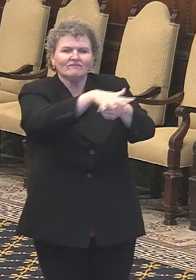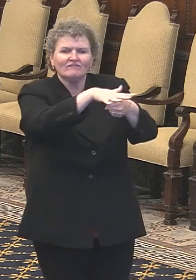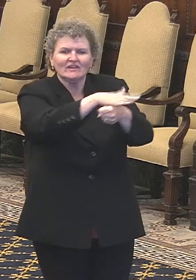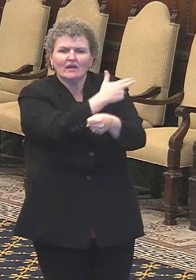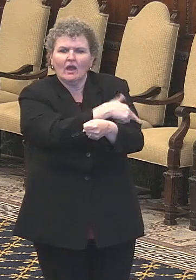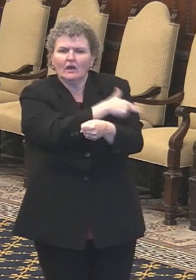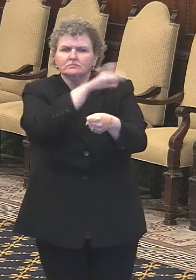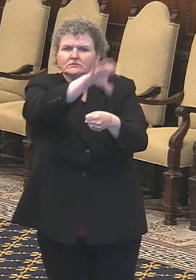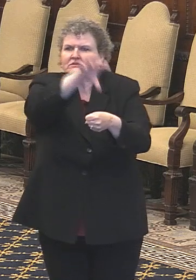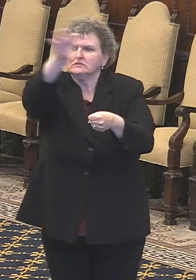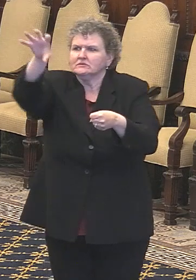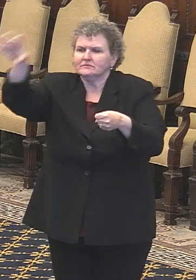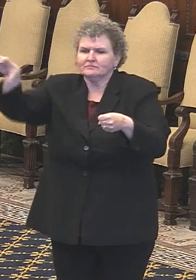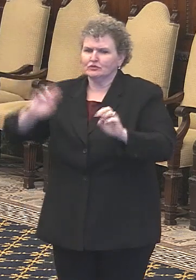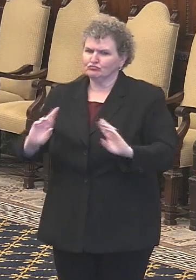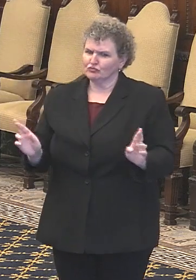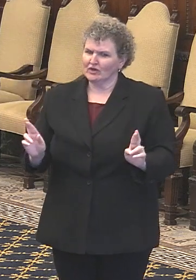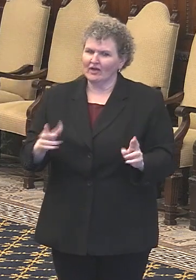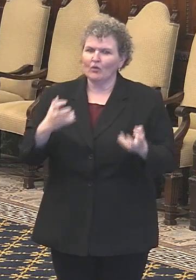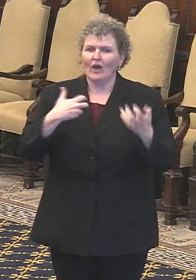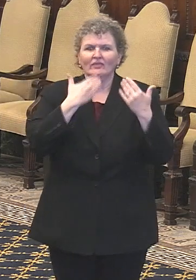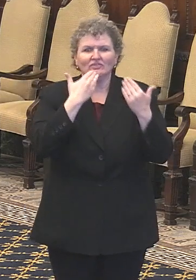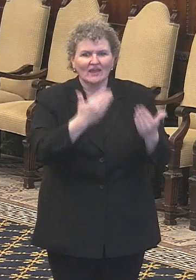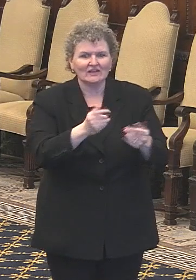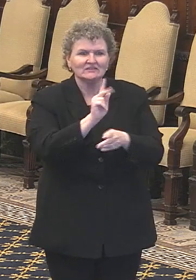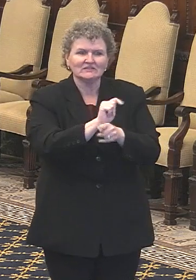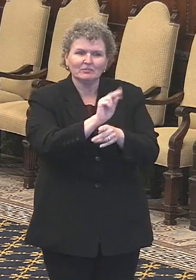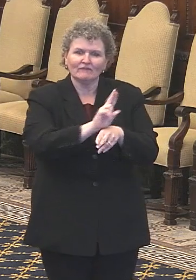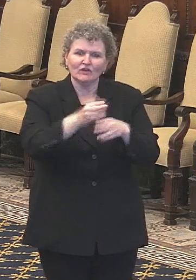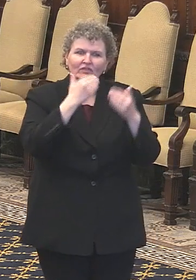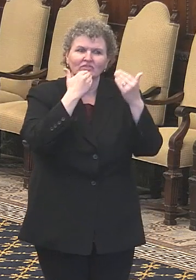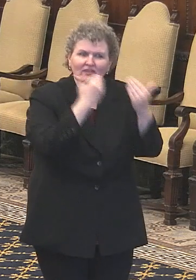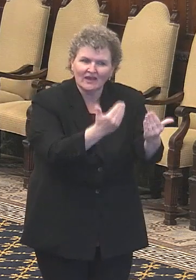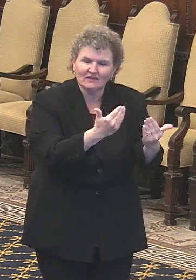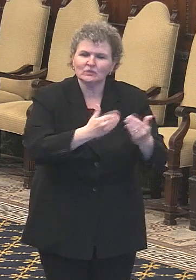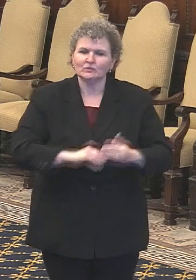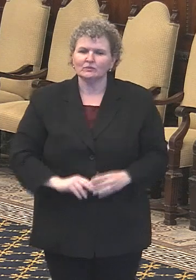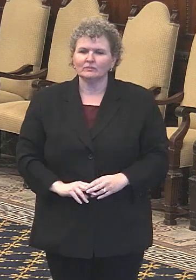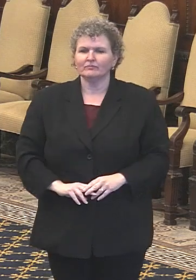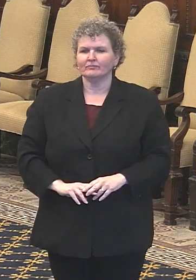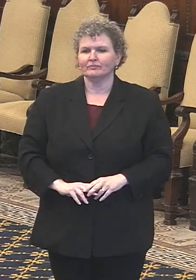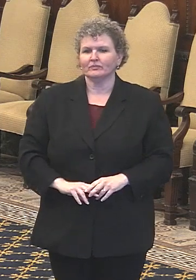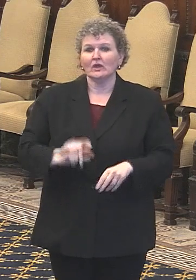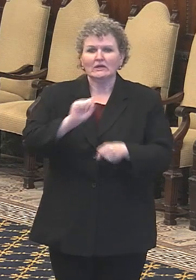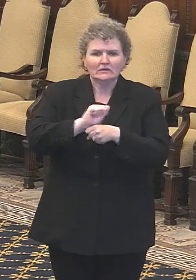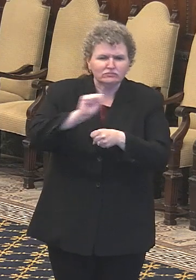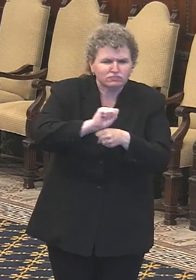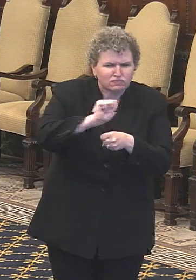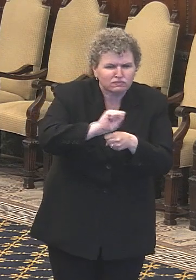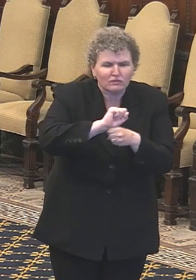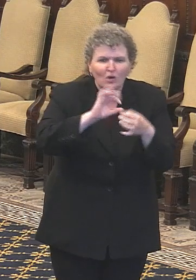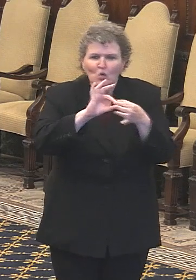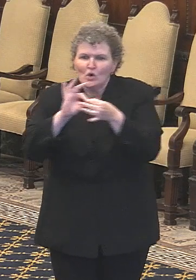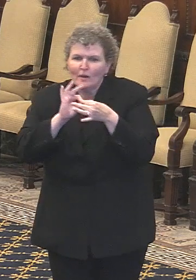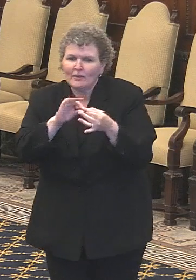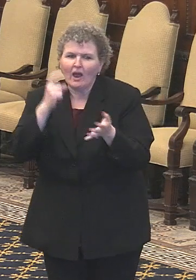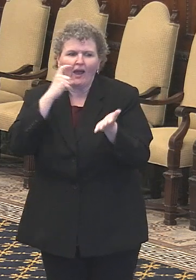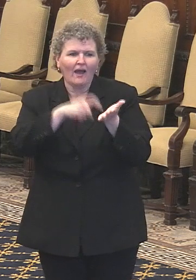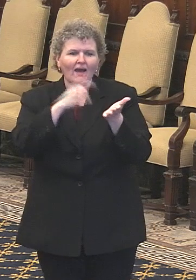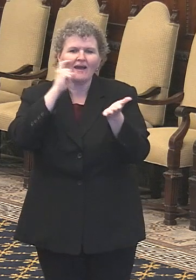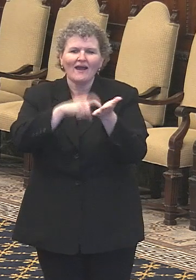including our host, Temple University, for making all this happen. Through a lot of hard work and cooperation, we've seen an incredibly